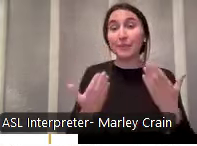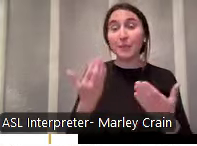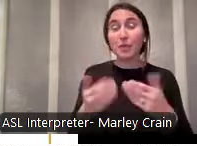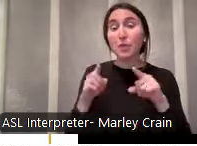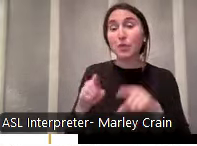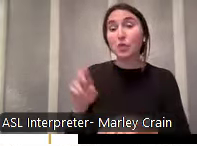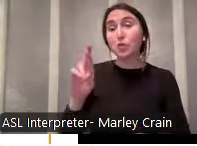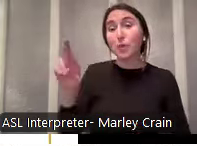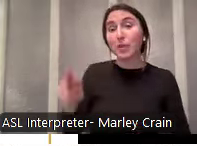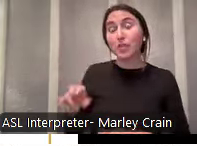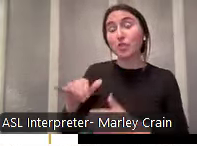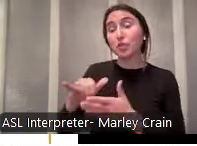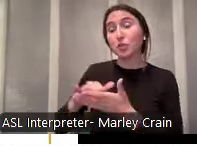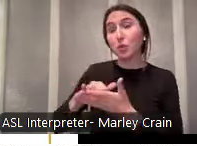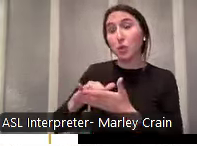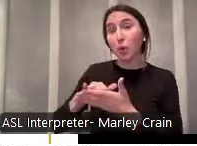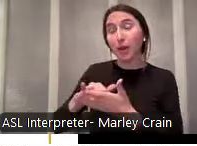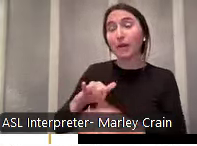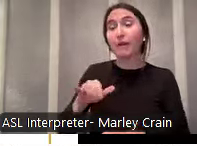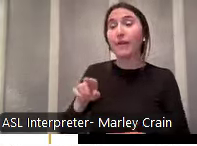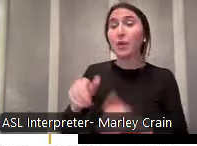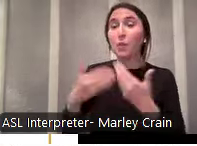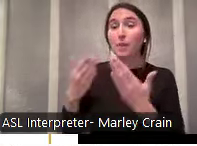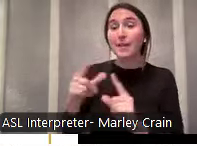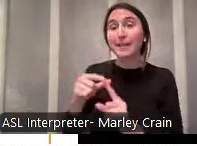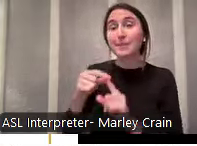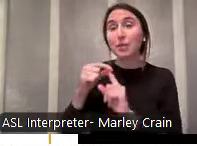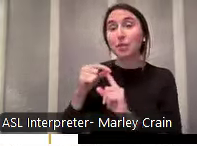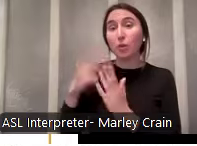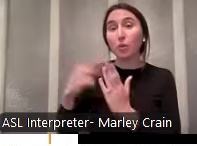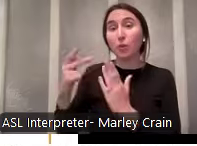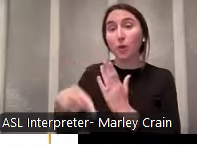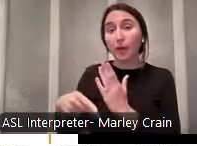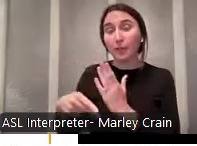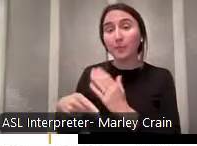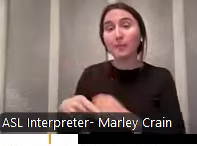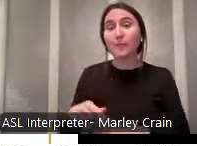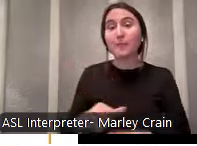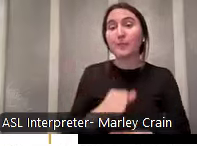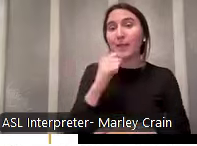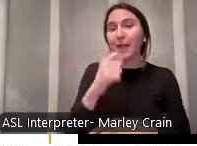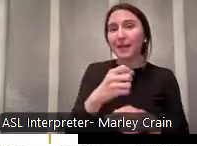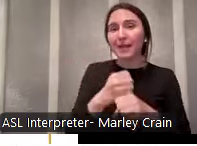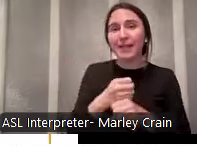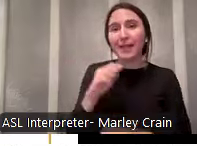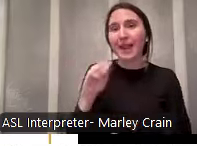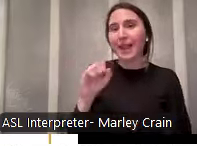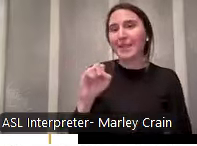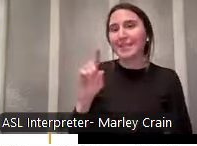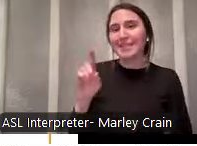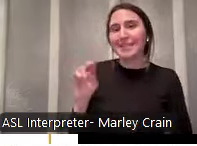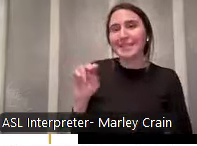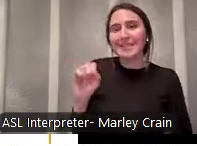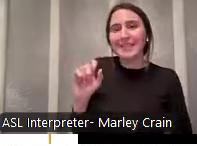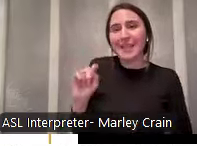City IEP that recommended a specialized New York City program, you're not going to get an ASD Nest program in Rochester. Or